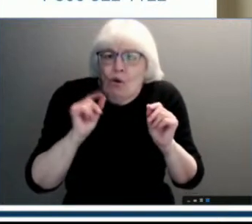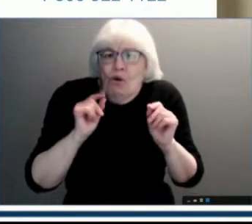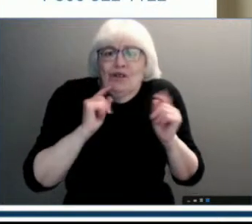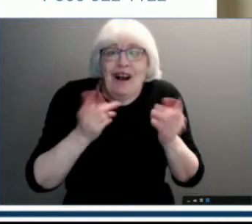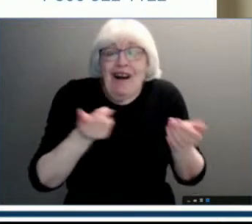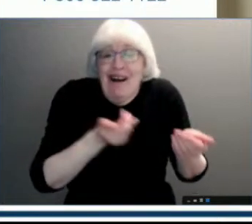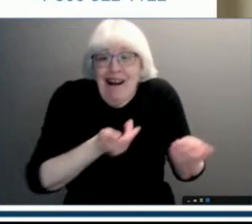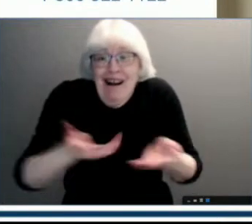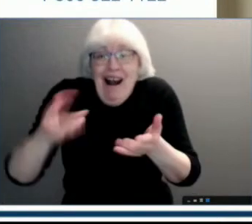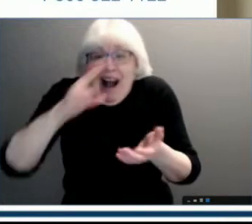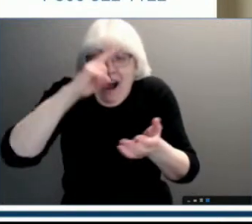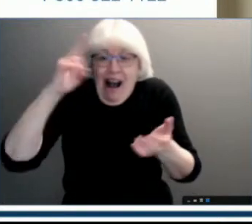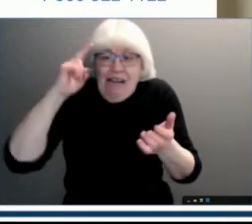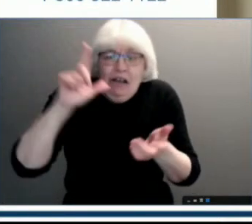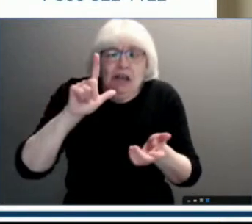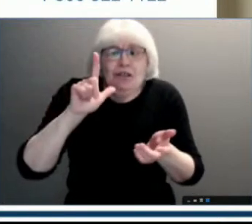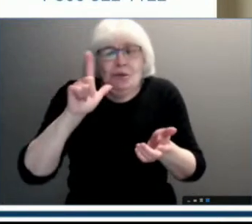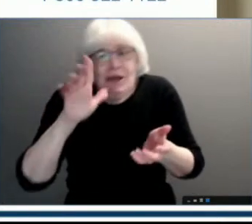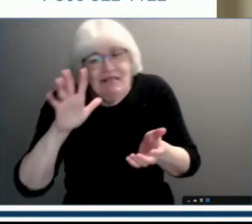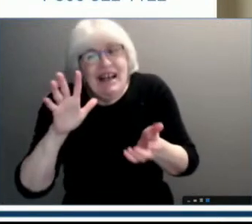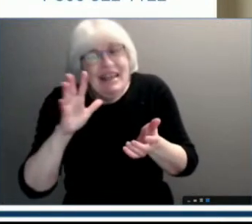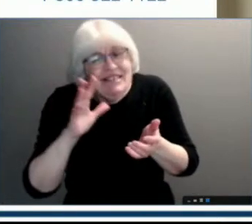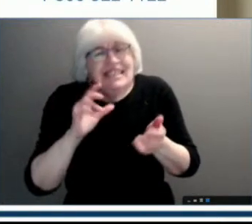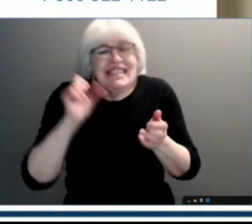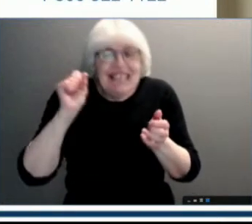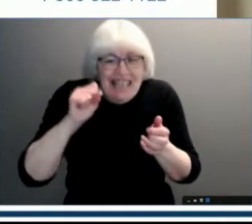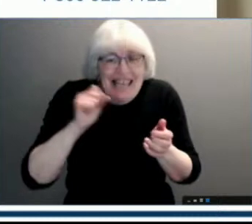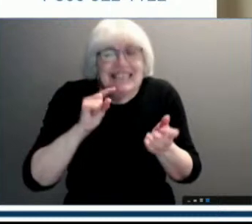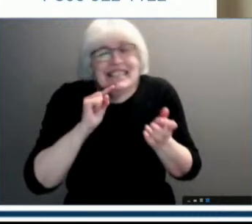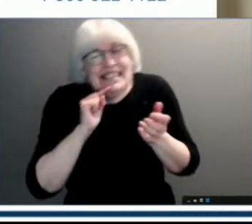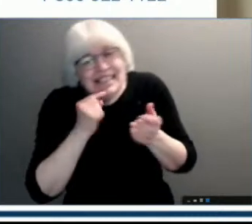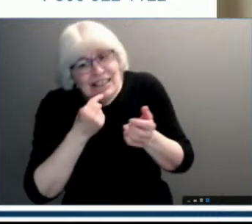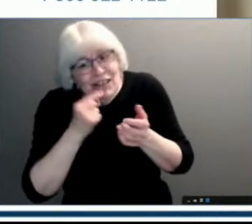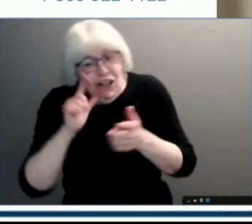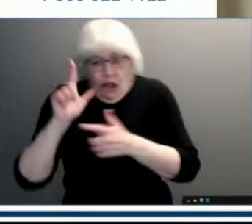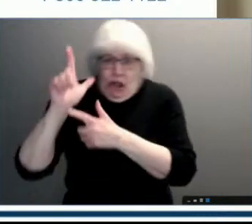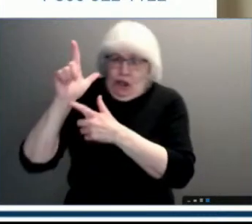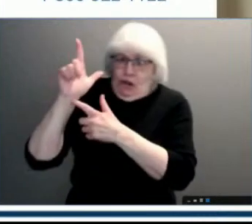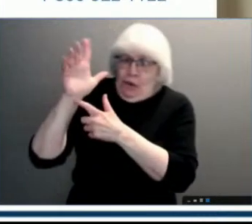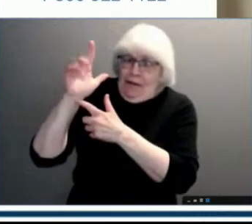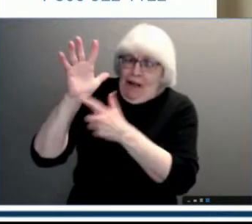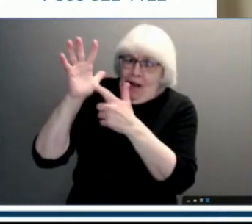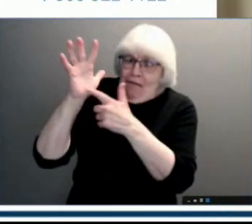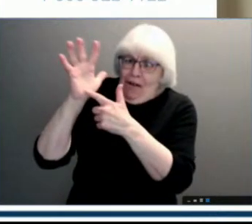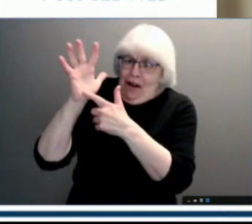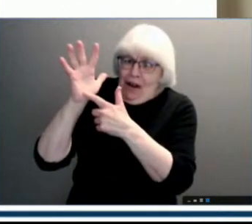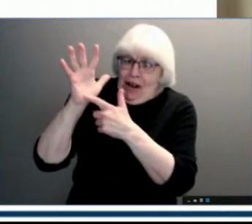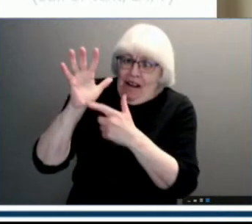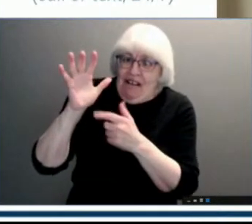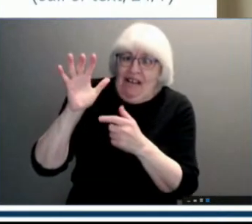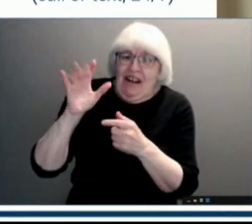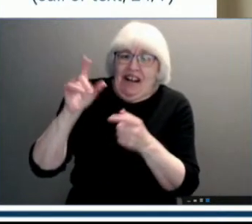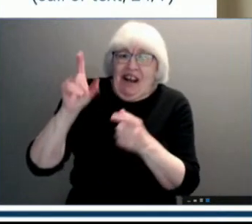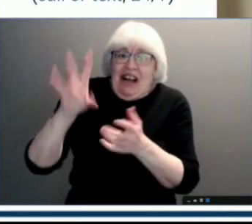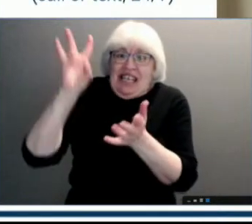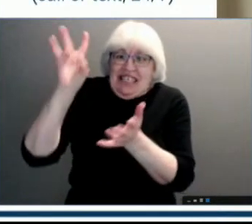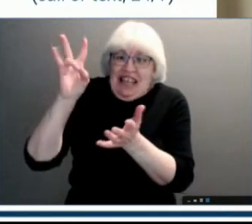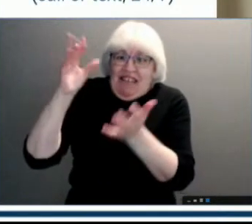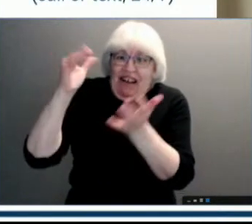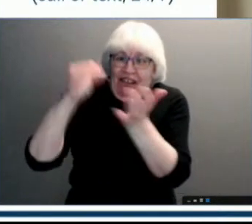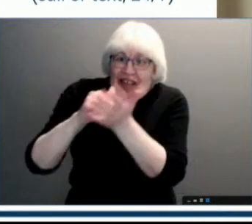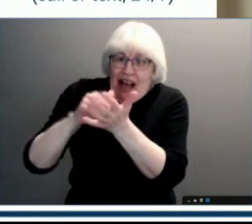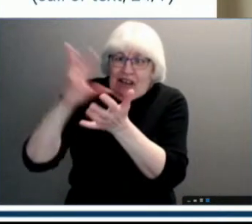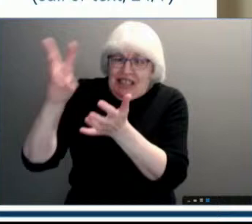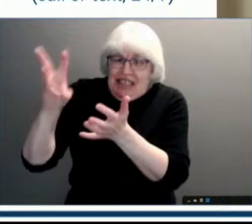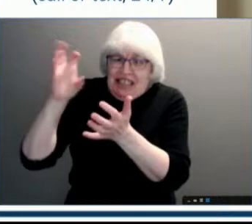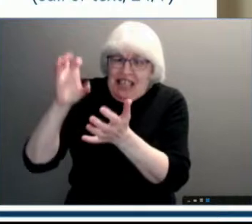severe, but 25 cases out of almost 7,600 total cases is consistent with data